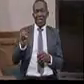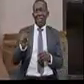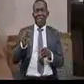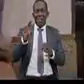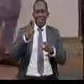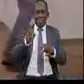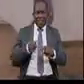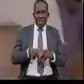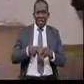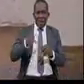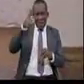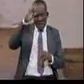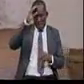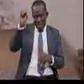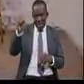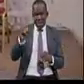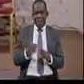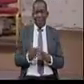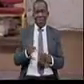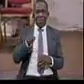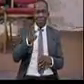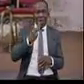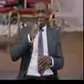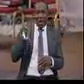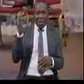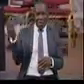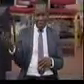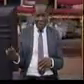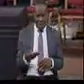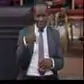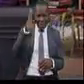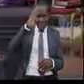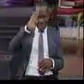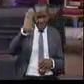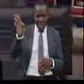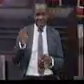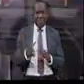You are welcome, sir. God bless.